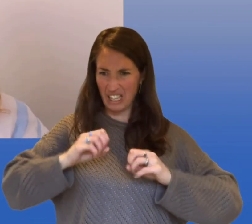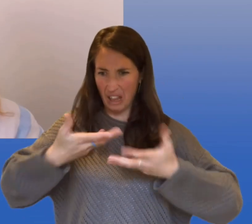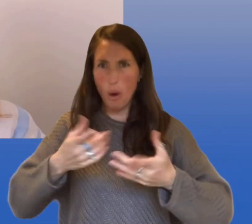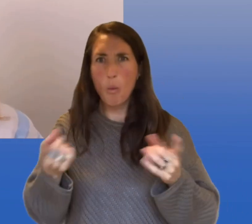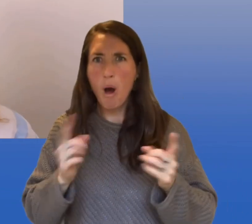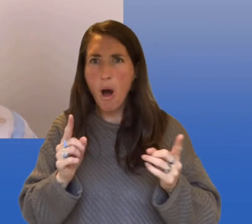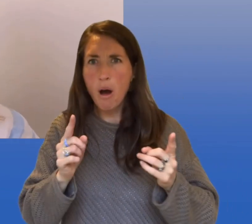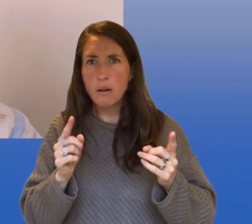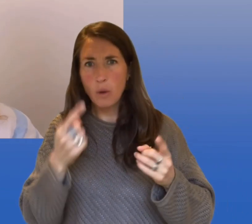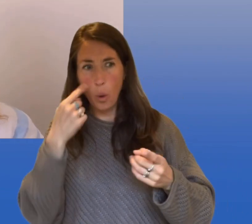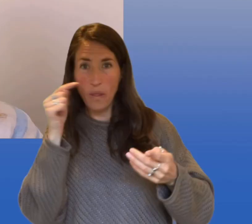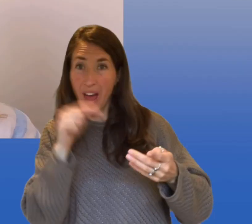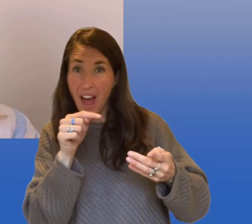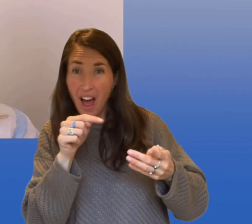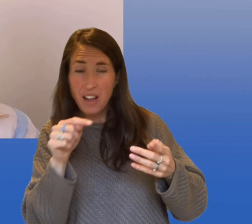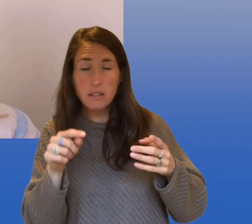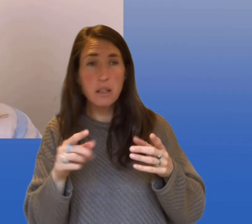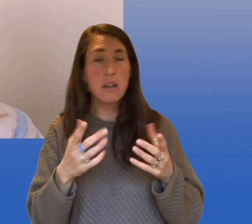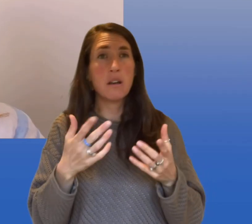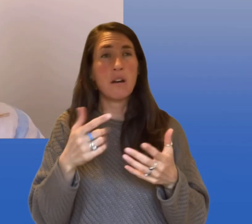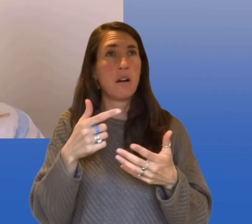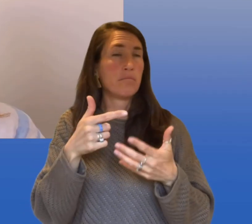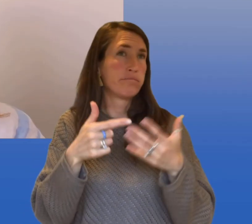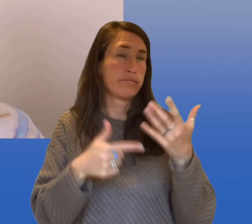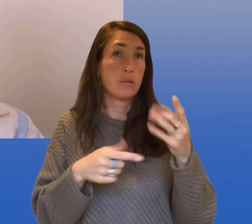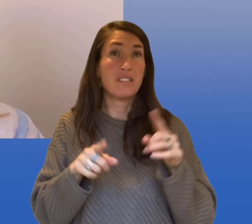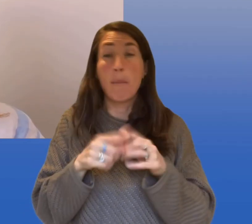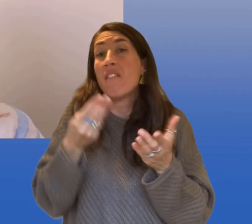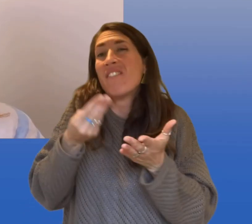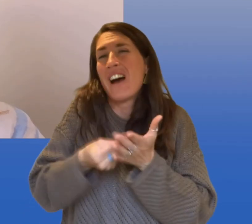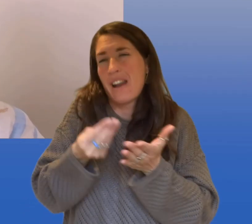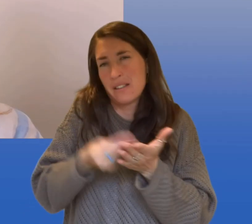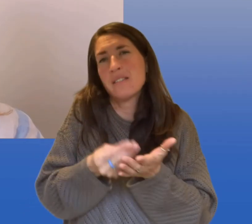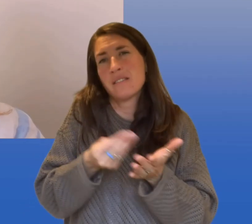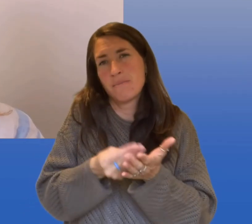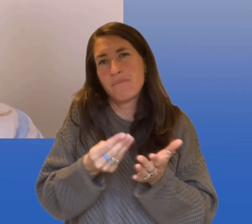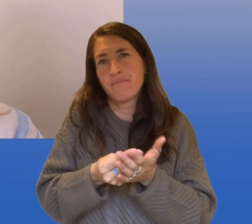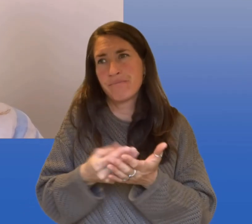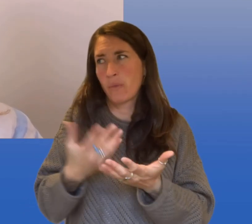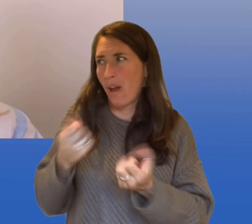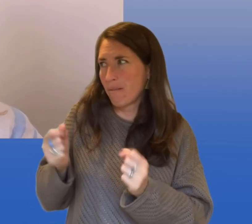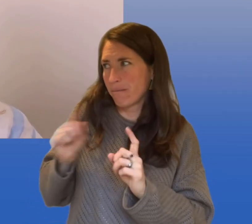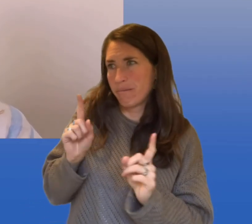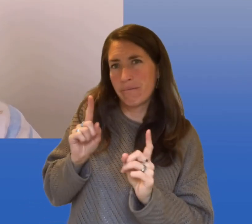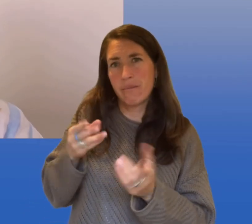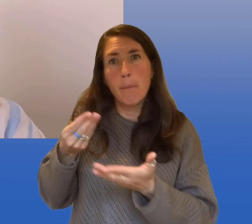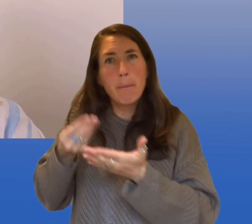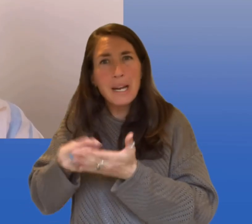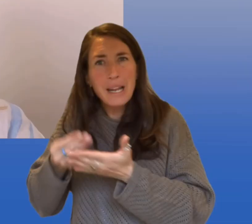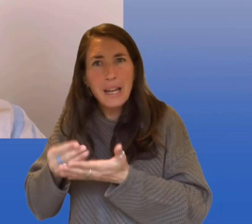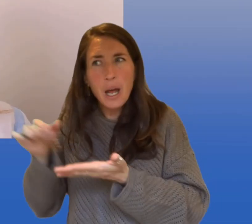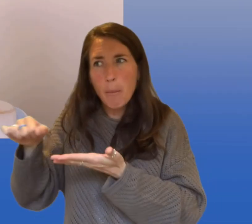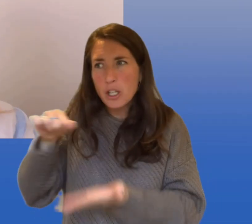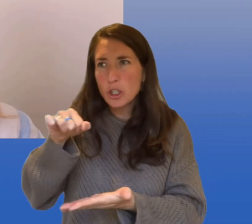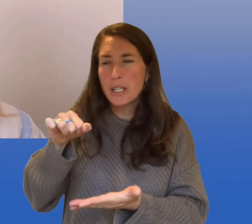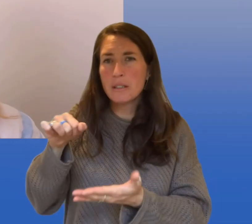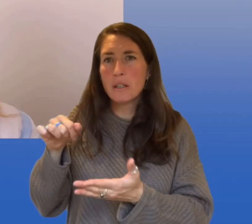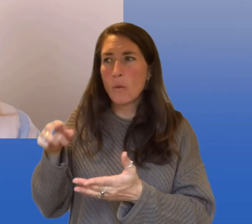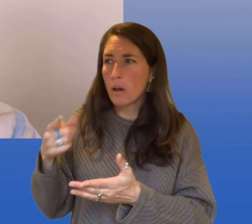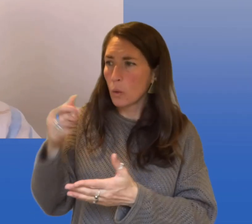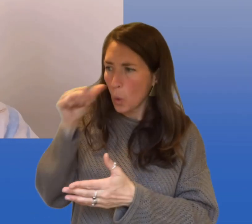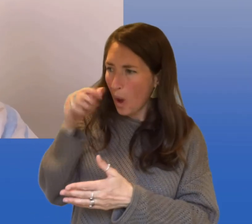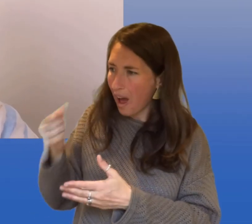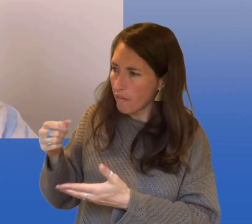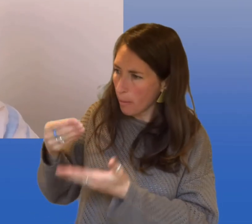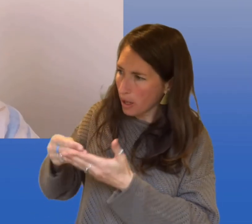can deliver. And the third element is around financial resources. So we know we have X amount